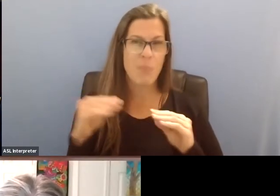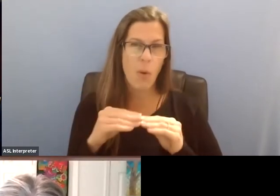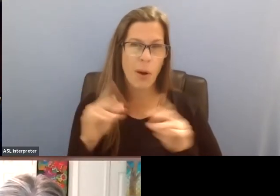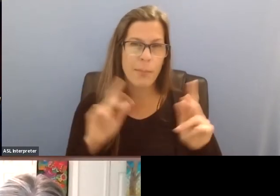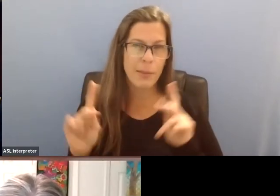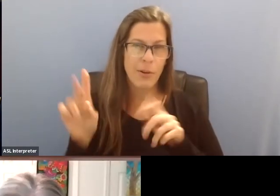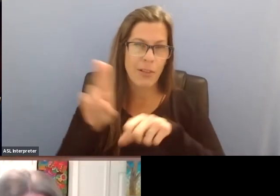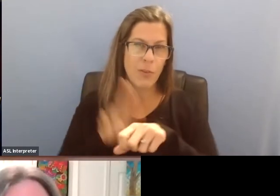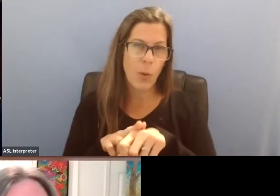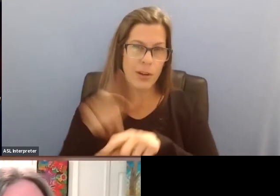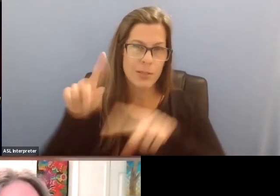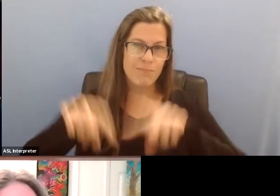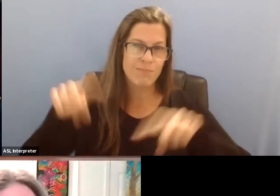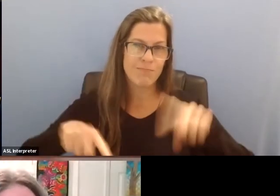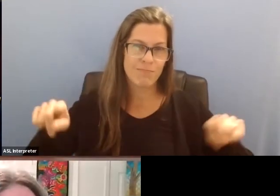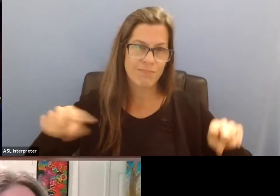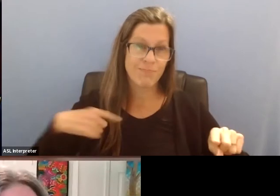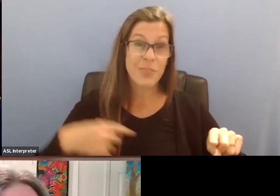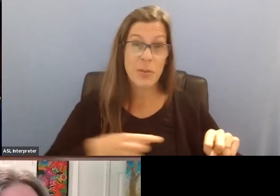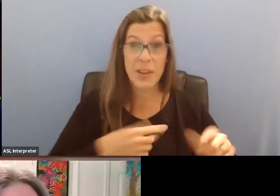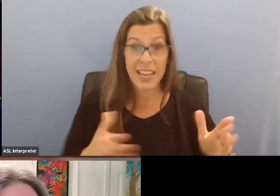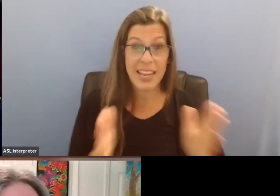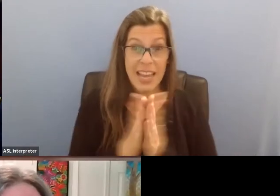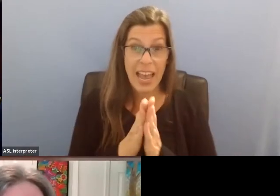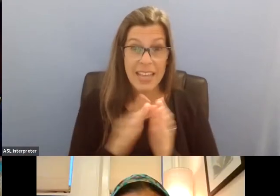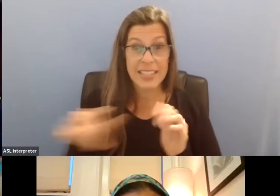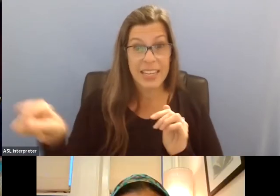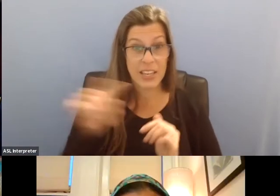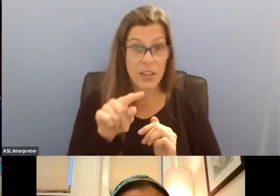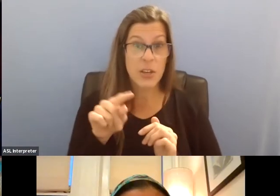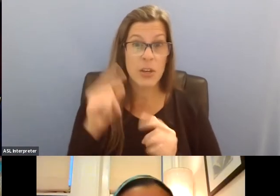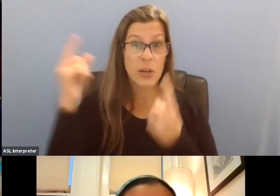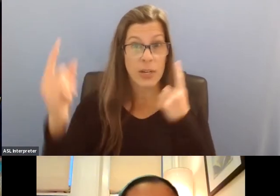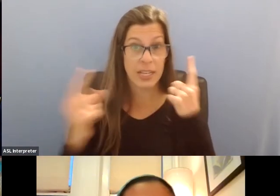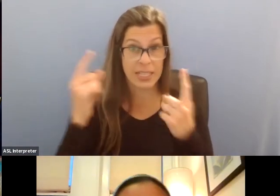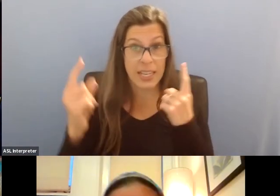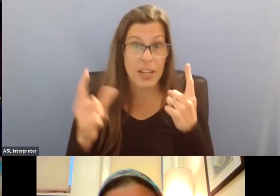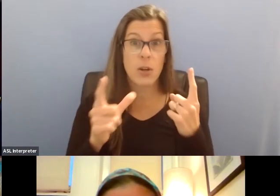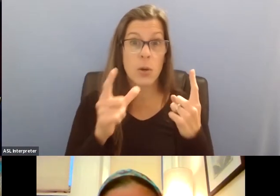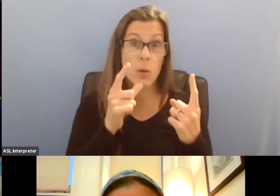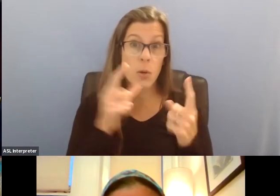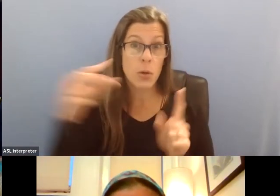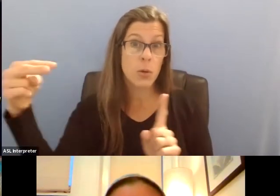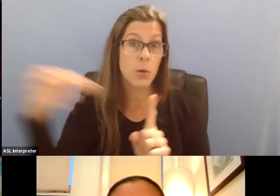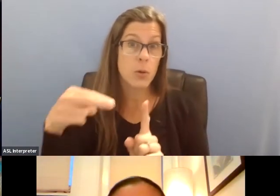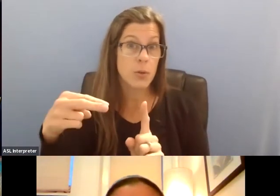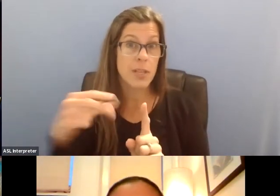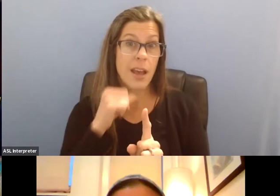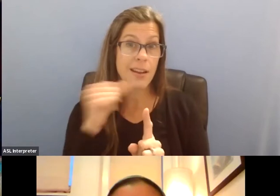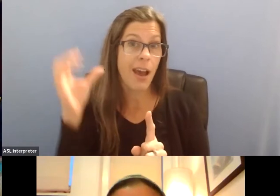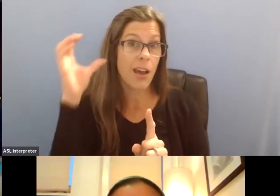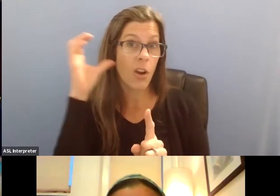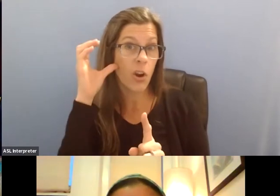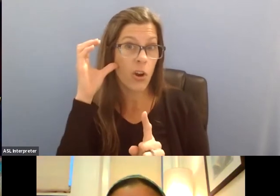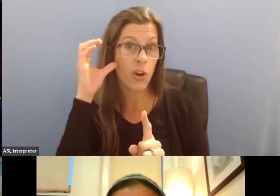We would invite you to consider whose voices are not being heard in this series and who and how